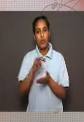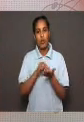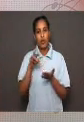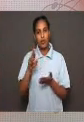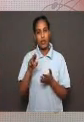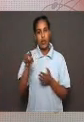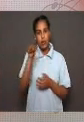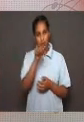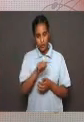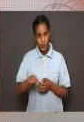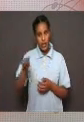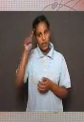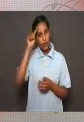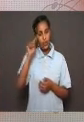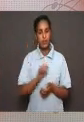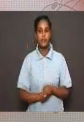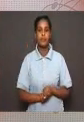molecular orbital theory.